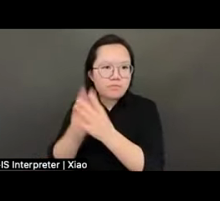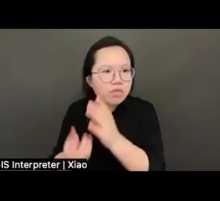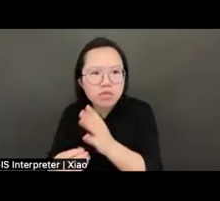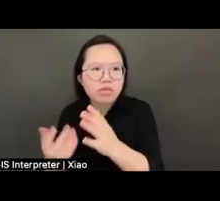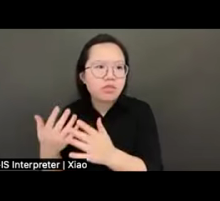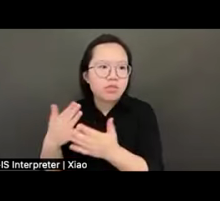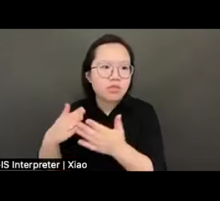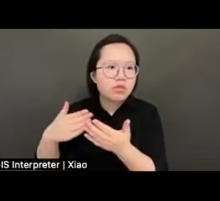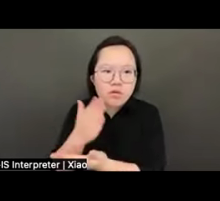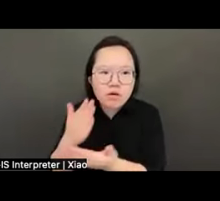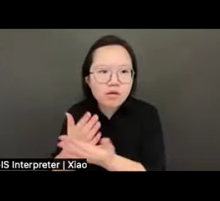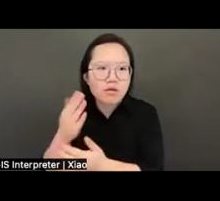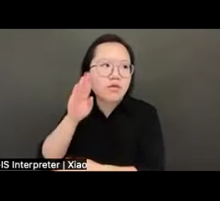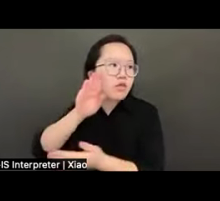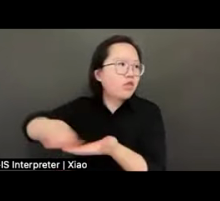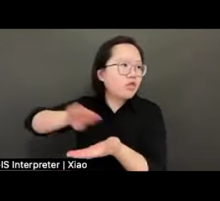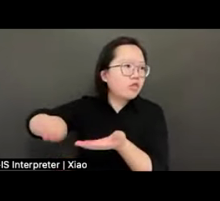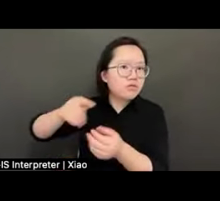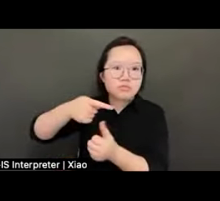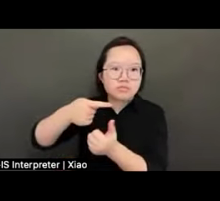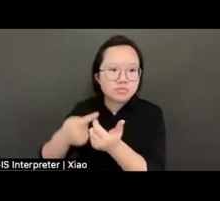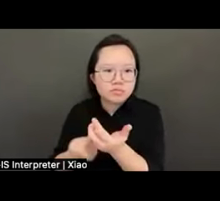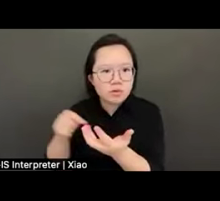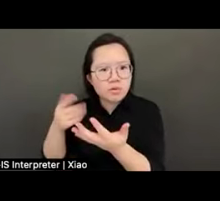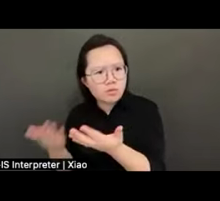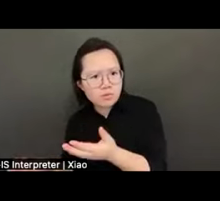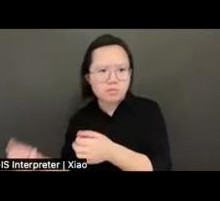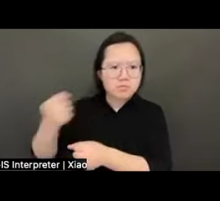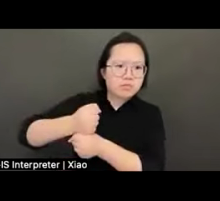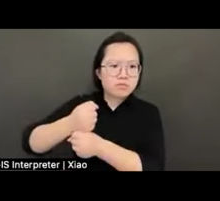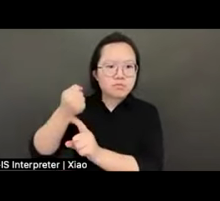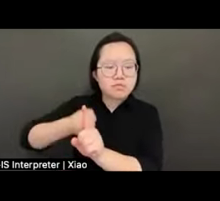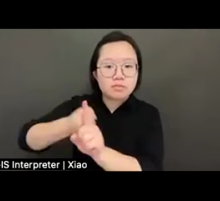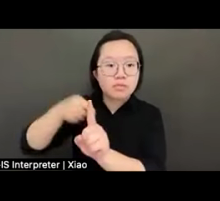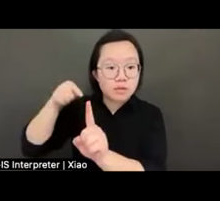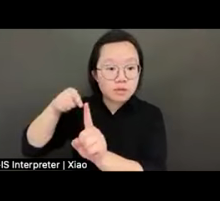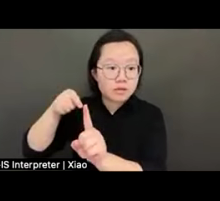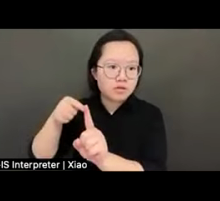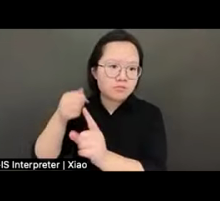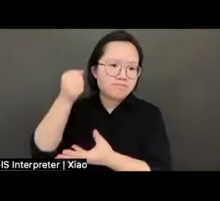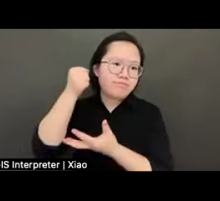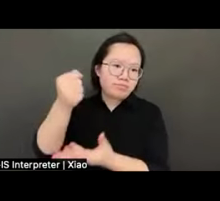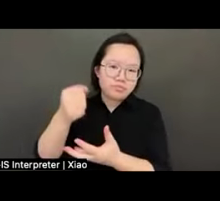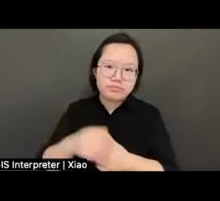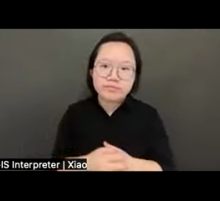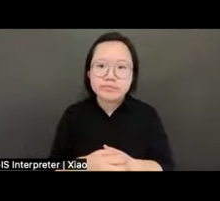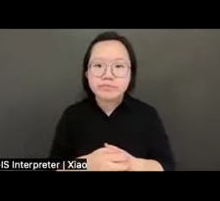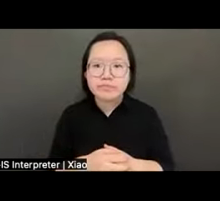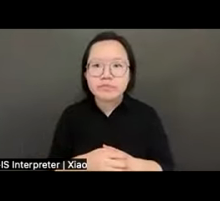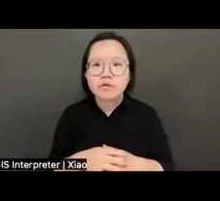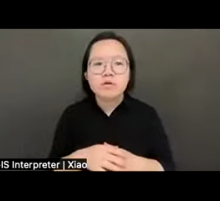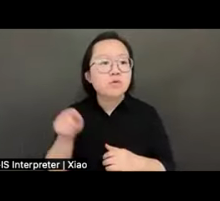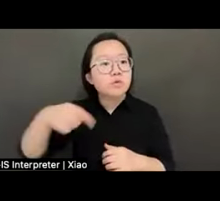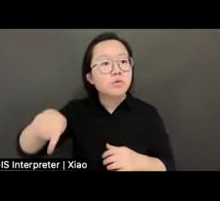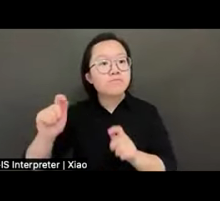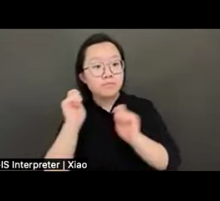support, it also has a big emphasis on capacity building, capacity development of the selected organizations. So we'll be offering